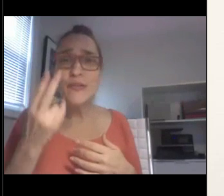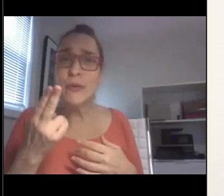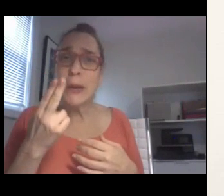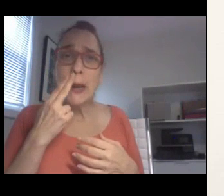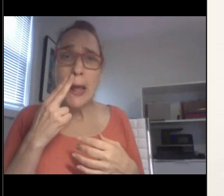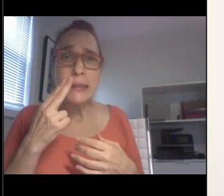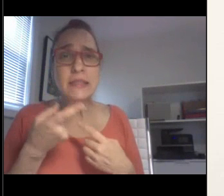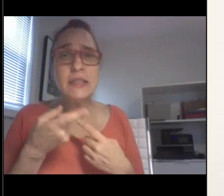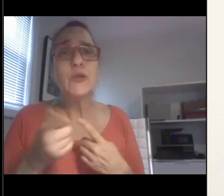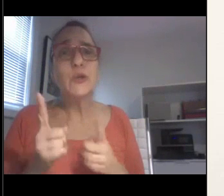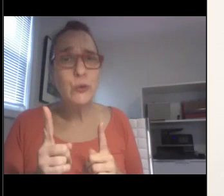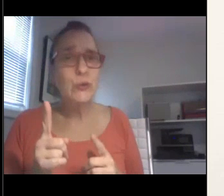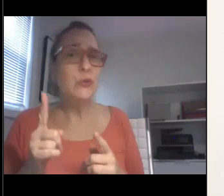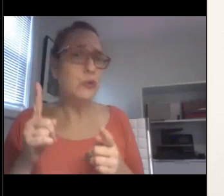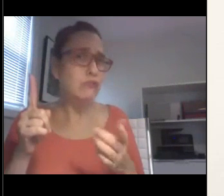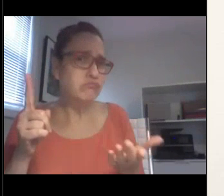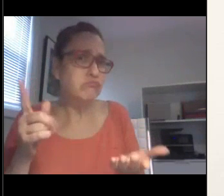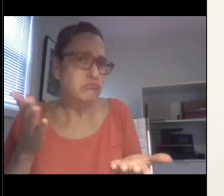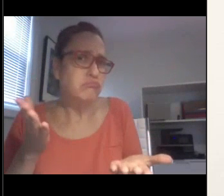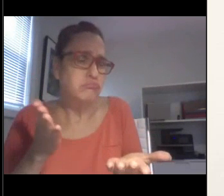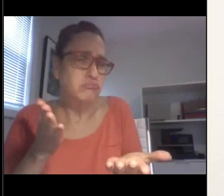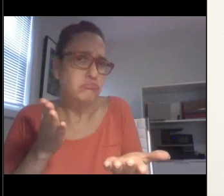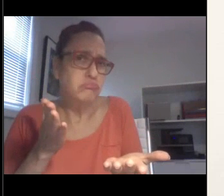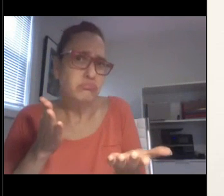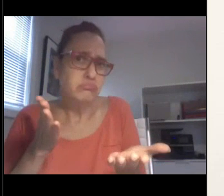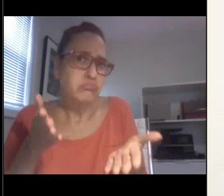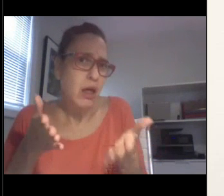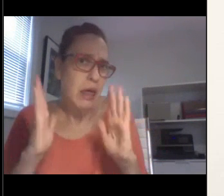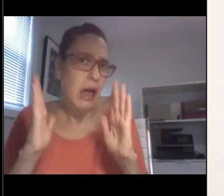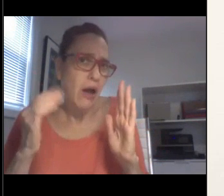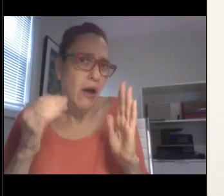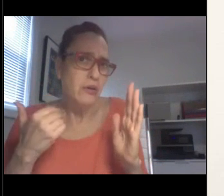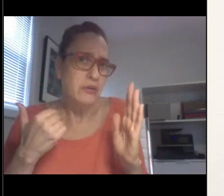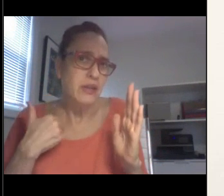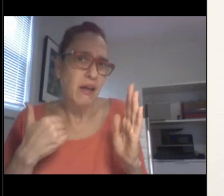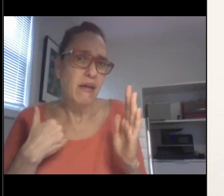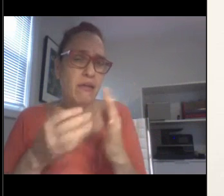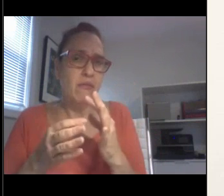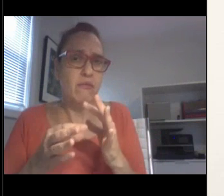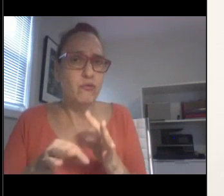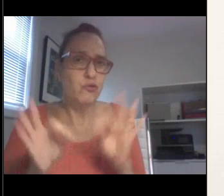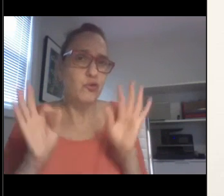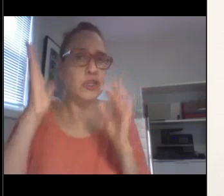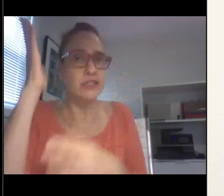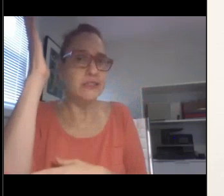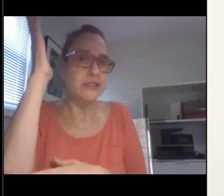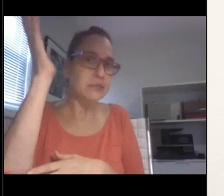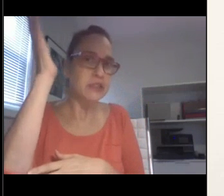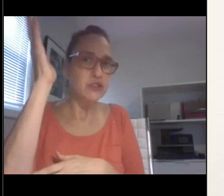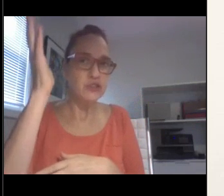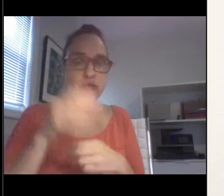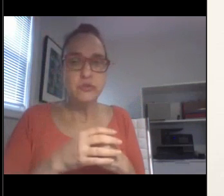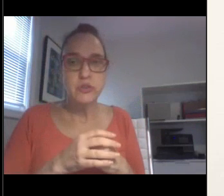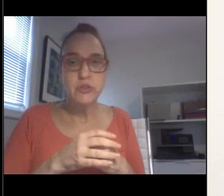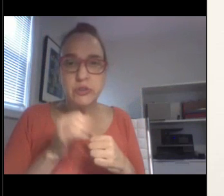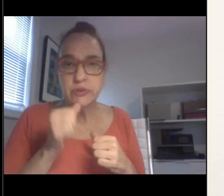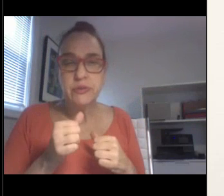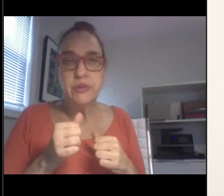after the paper, so yeah, more about Dave. Dave was also a former president of the Young Americans for Liberty, which is the